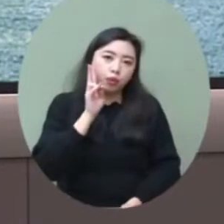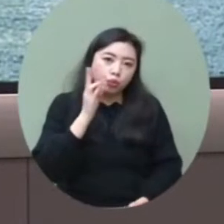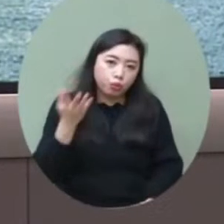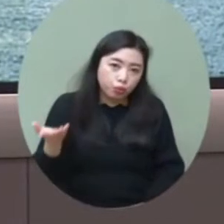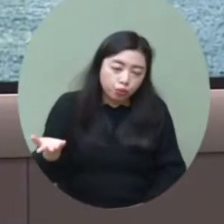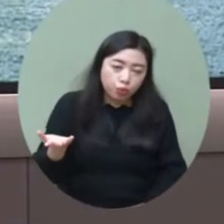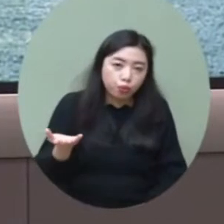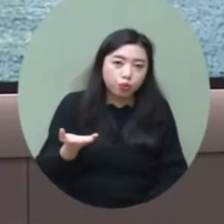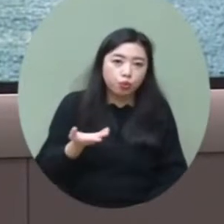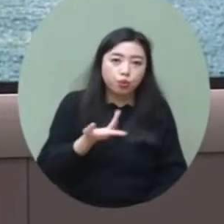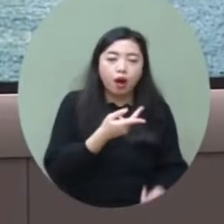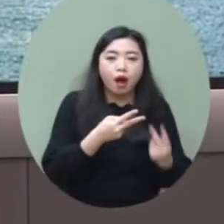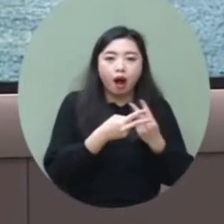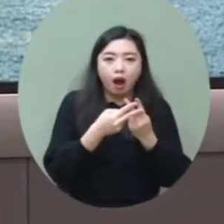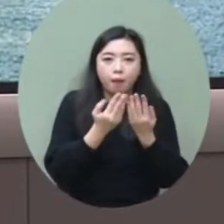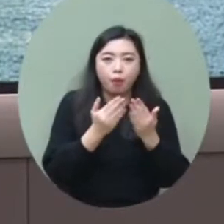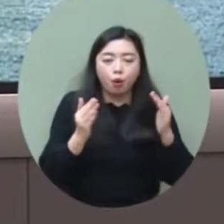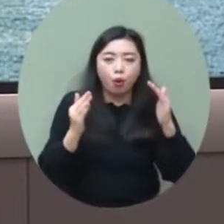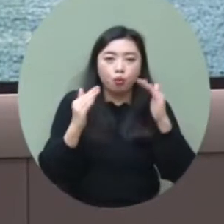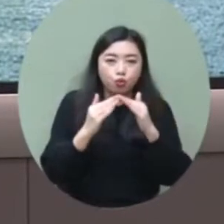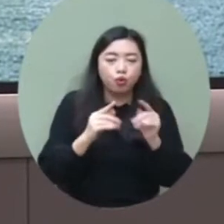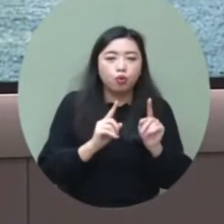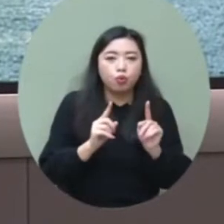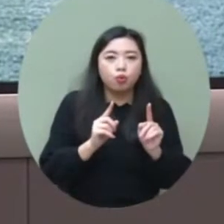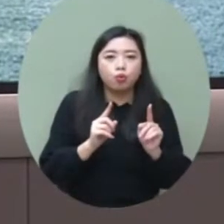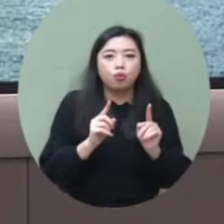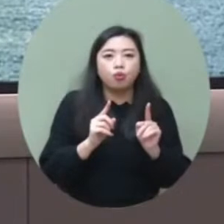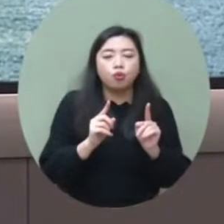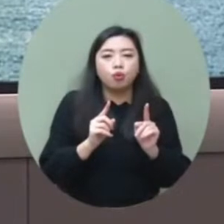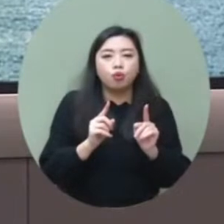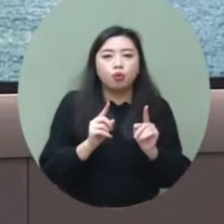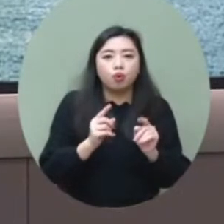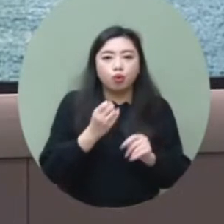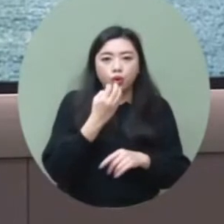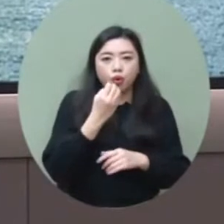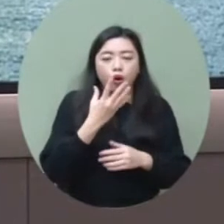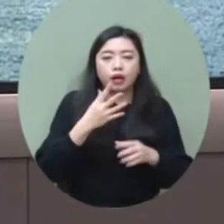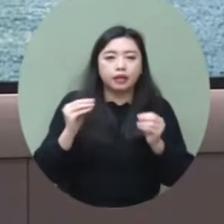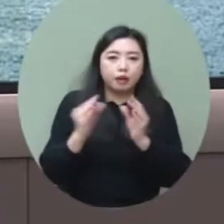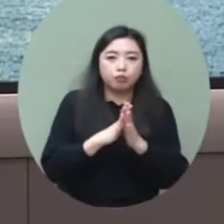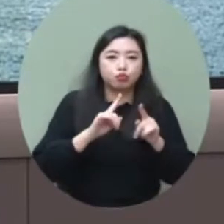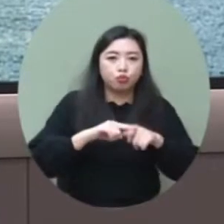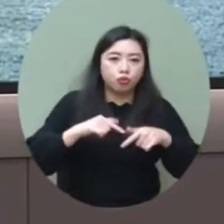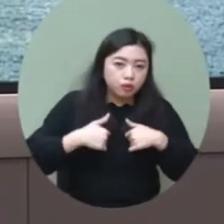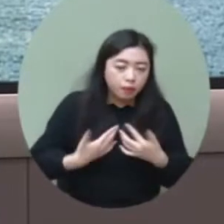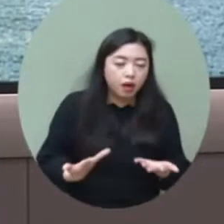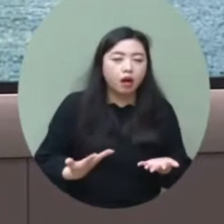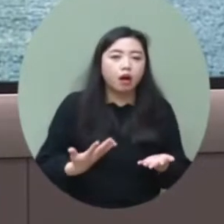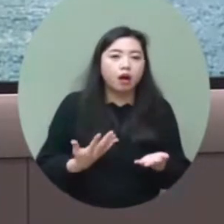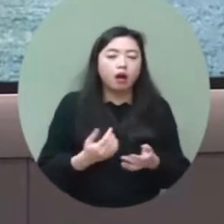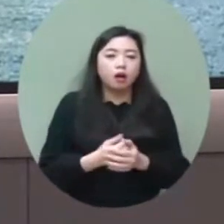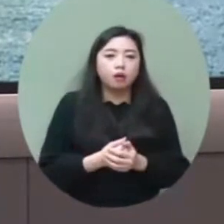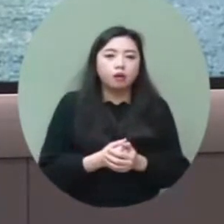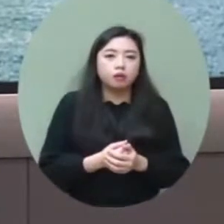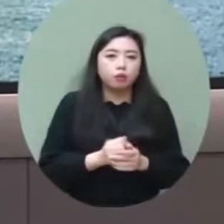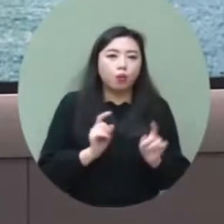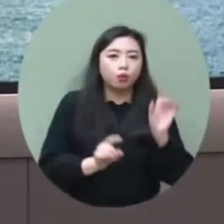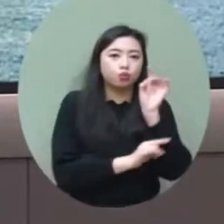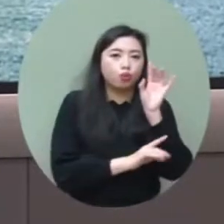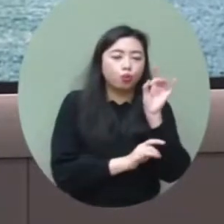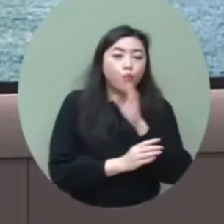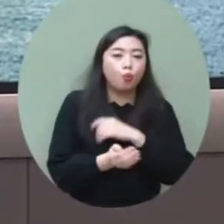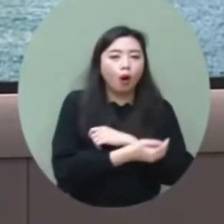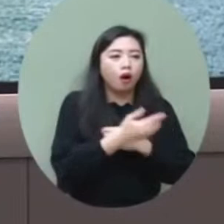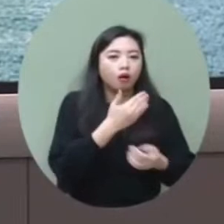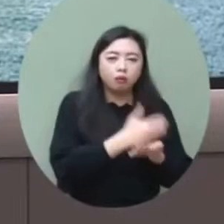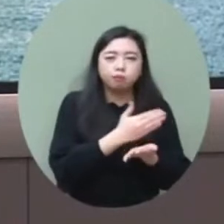So we have set up isolation facilities, including the Asian World Expo, the Infection Control